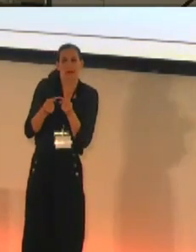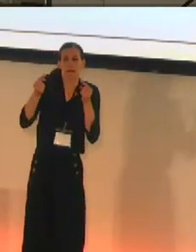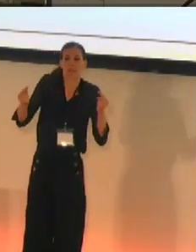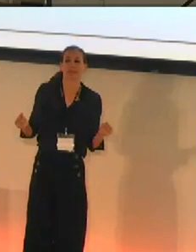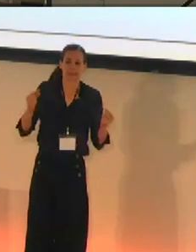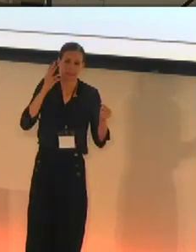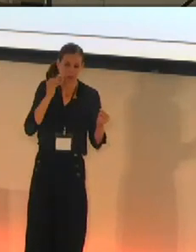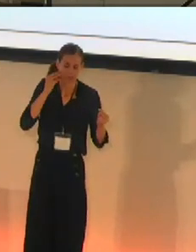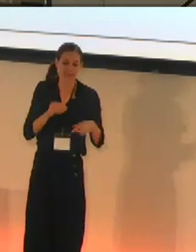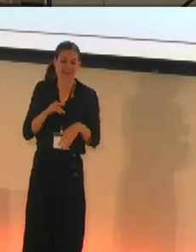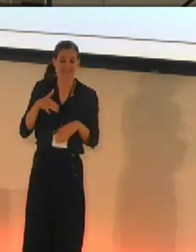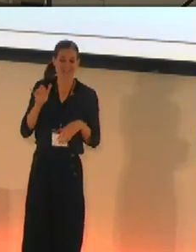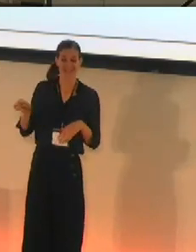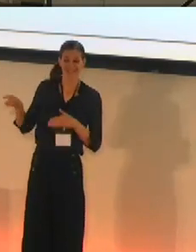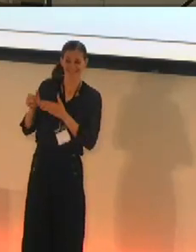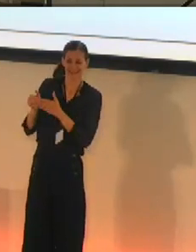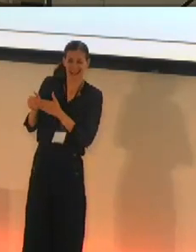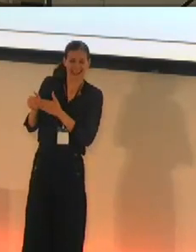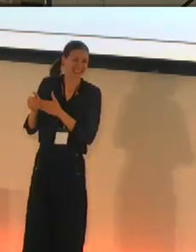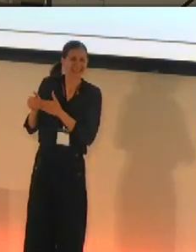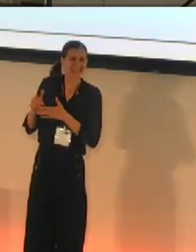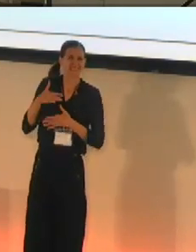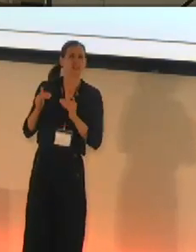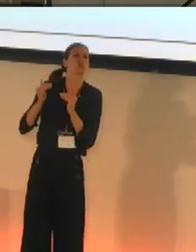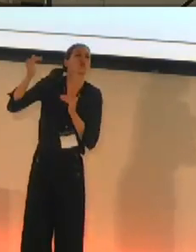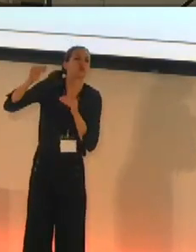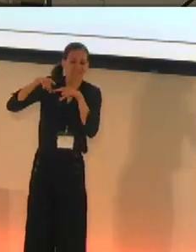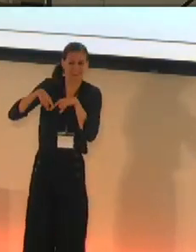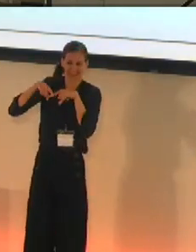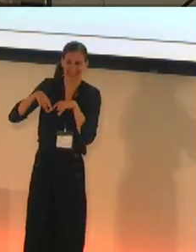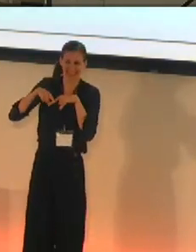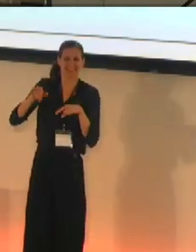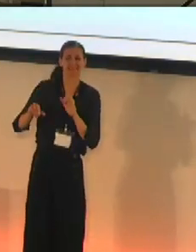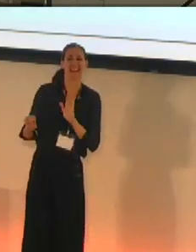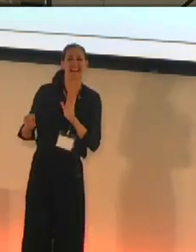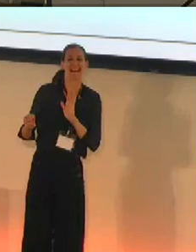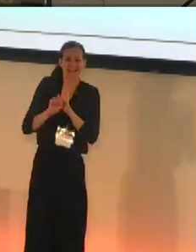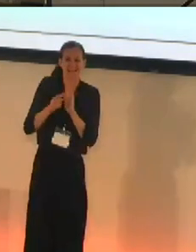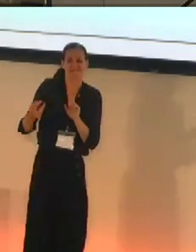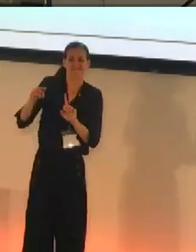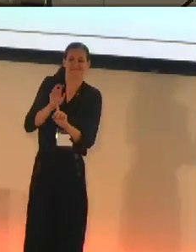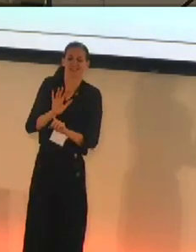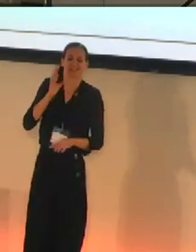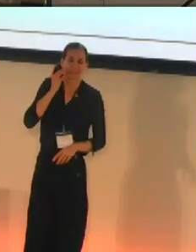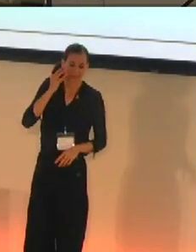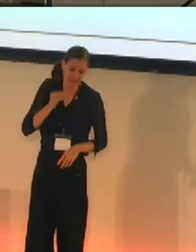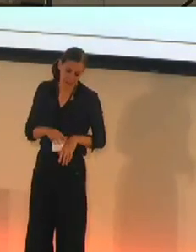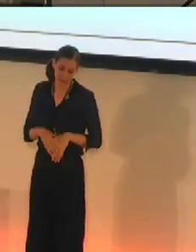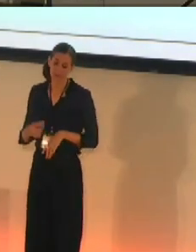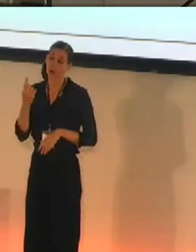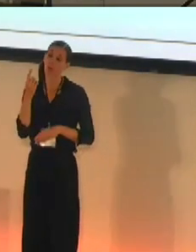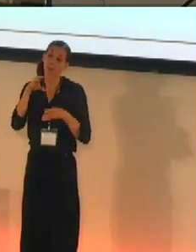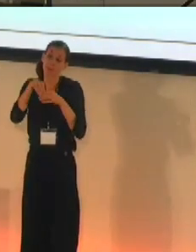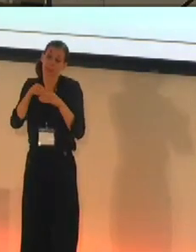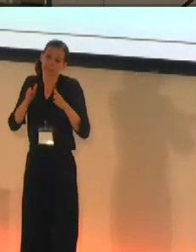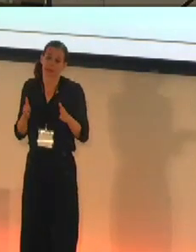they felt that having someone there made them feel very dependent and considered this as a negative aspect of their experience. One participant, Noah, had